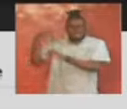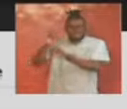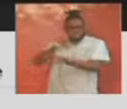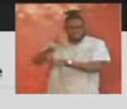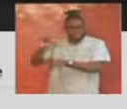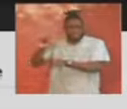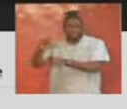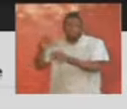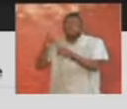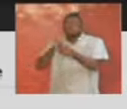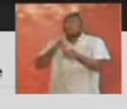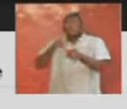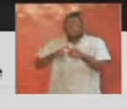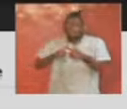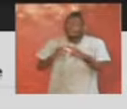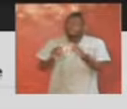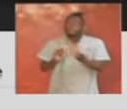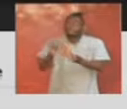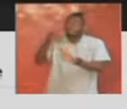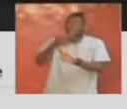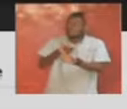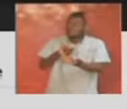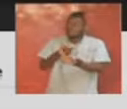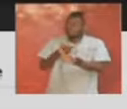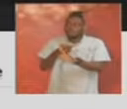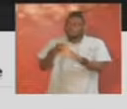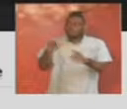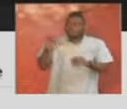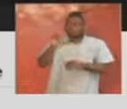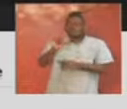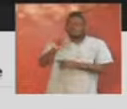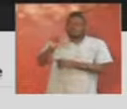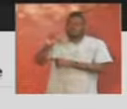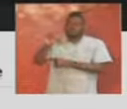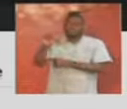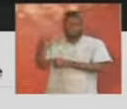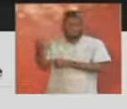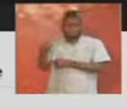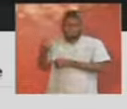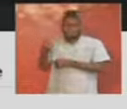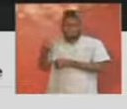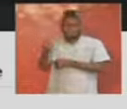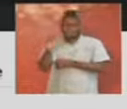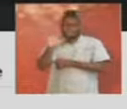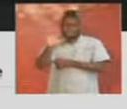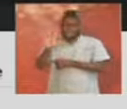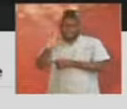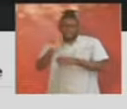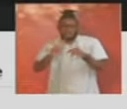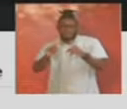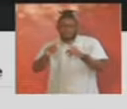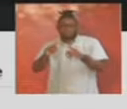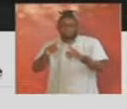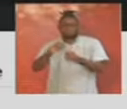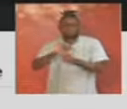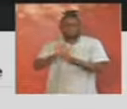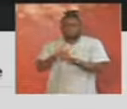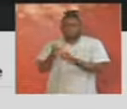and April of 2020, we had a total of 5 cases. Then, from the month of